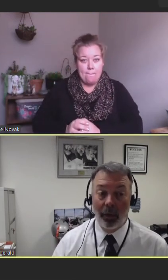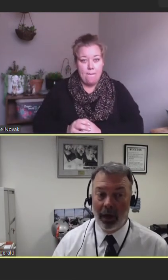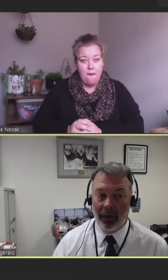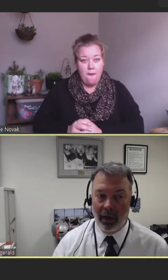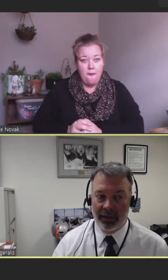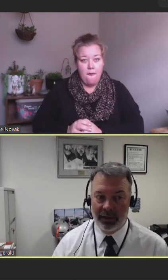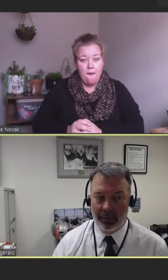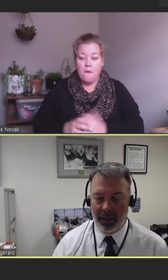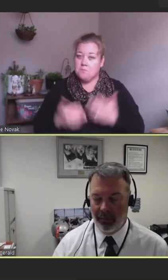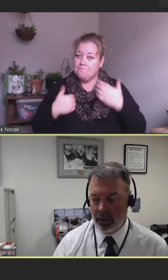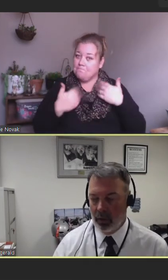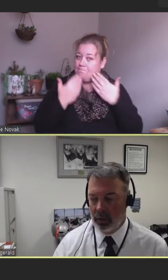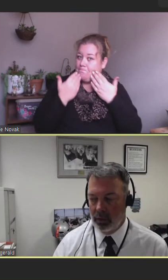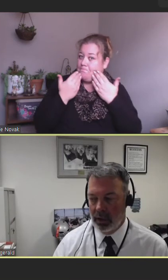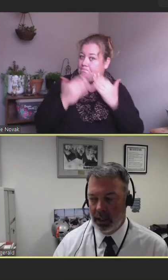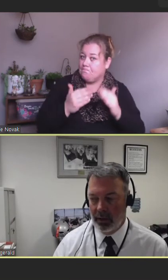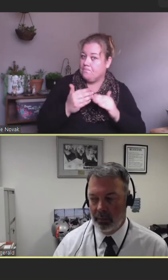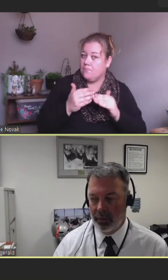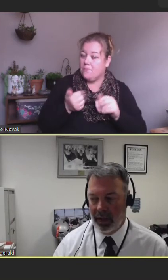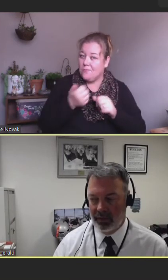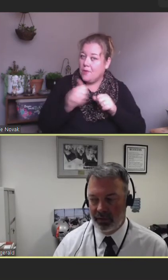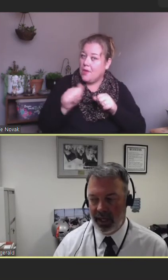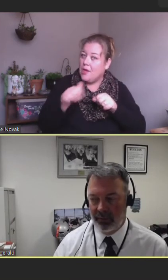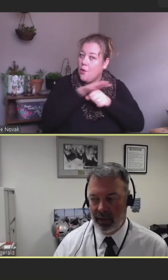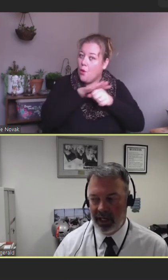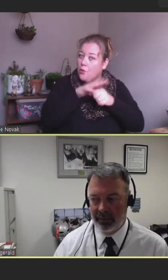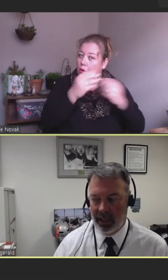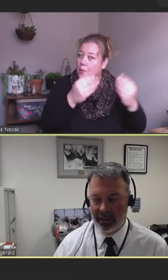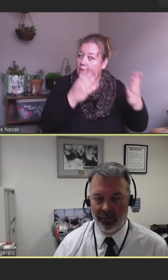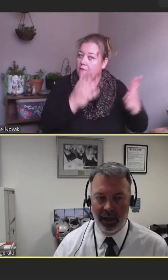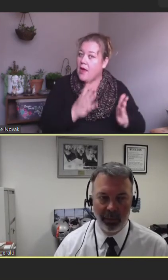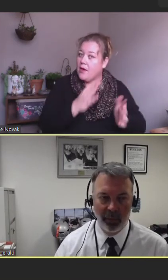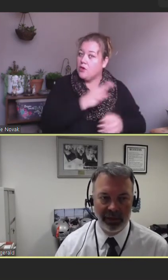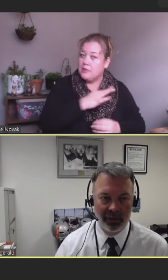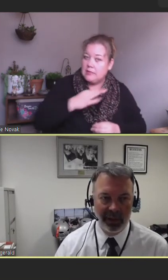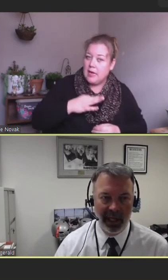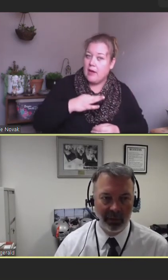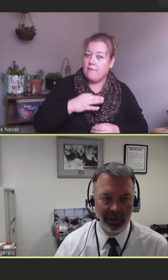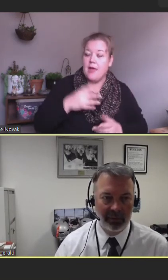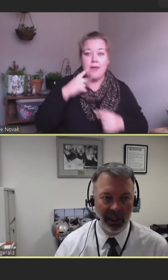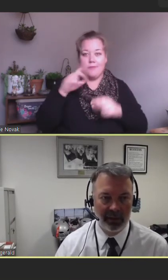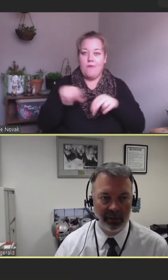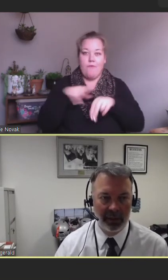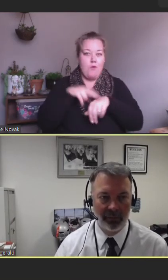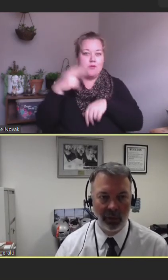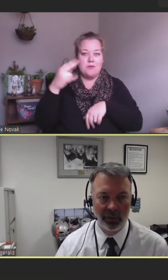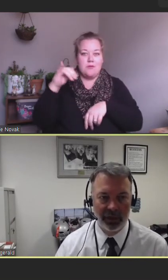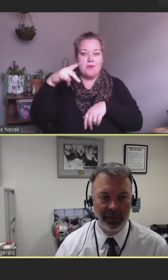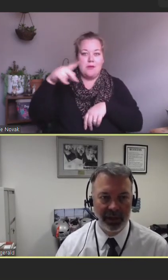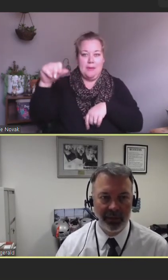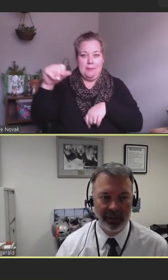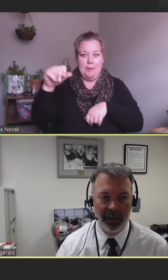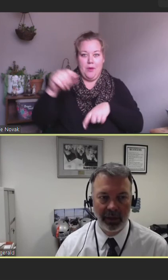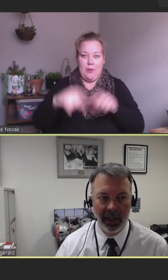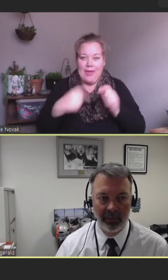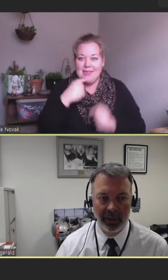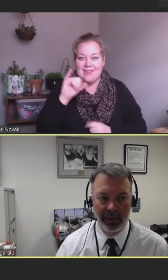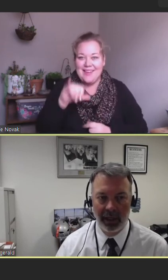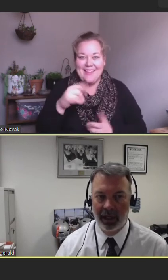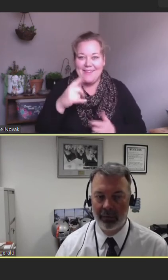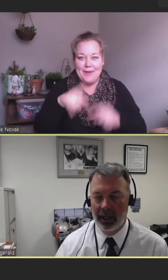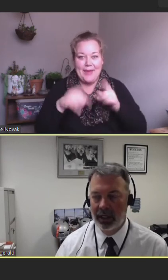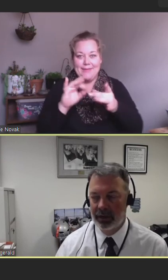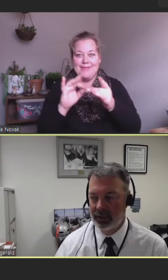I'm unaware of in our system any of our local providers or staff that are hospitalized, and for HIPAA reasons, we can't really kind of divulge specifics about that.